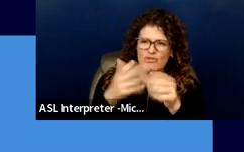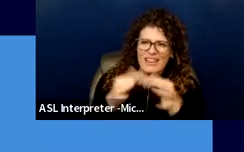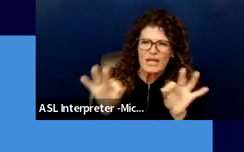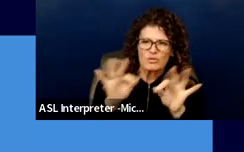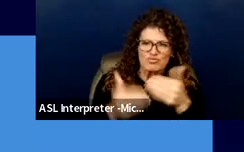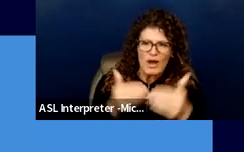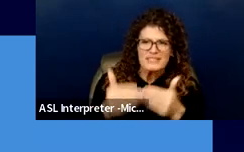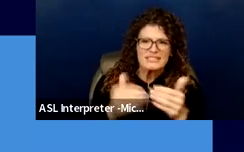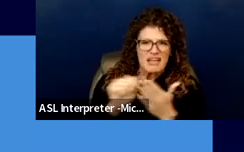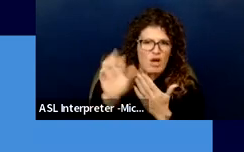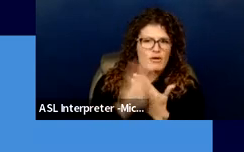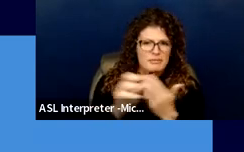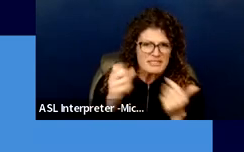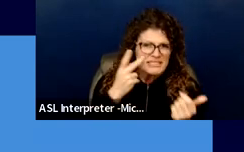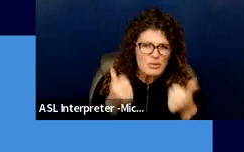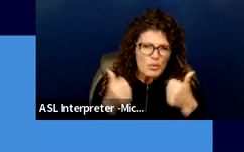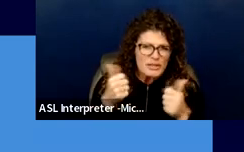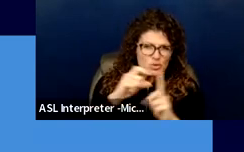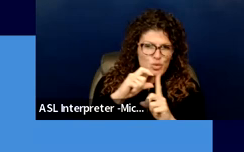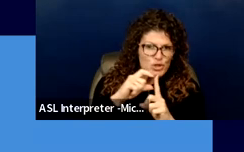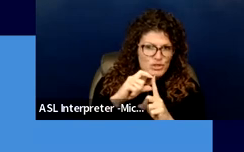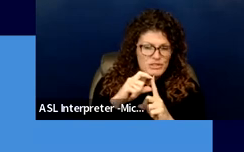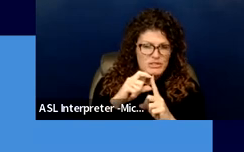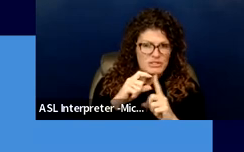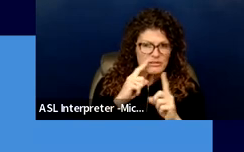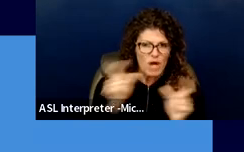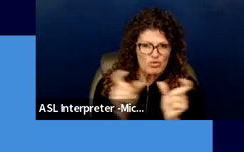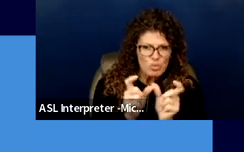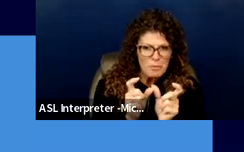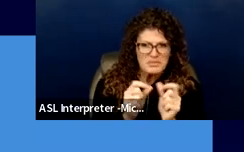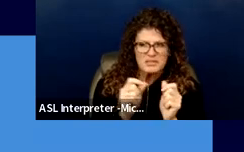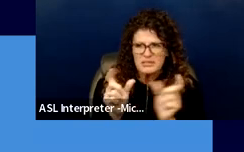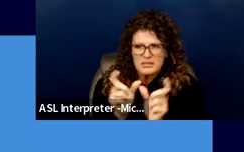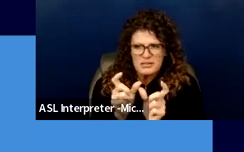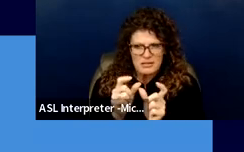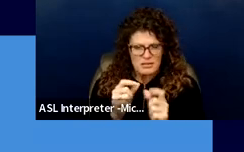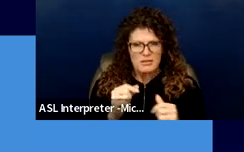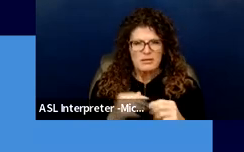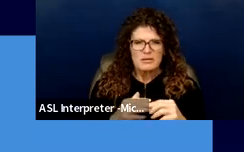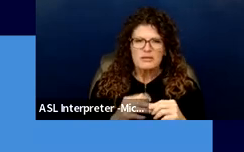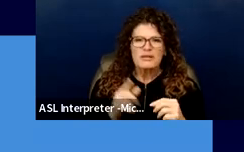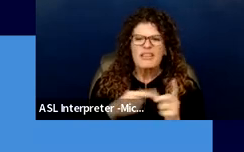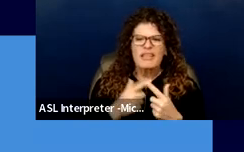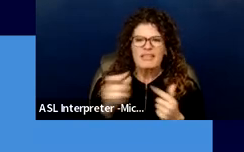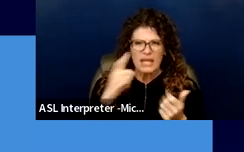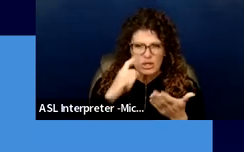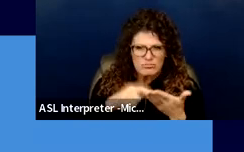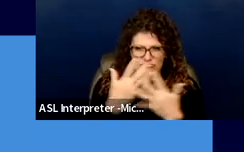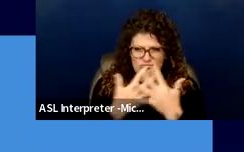see which words in the responses grouped together or clustered together. And they were able to distill